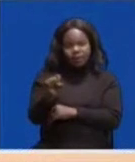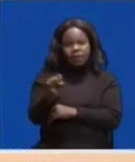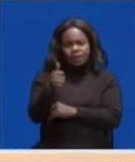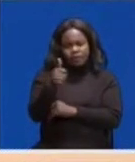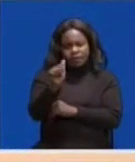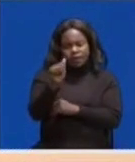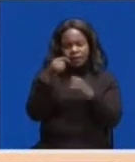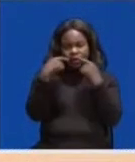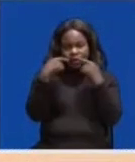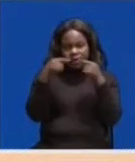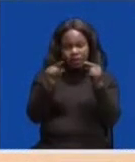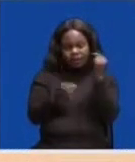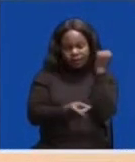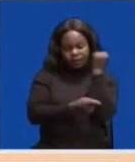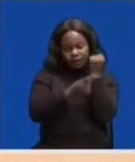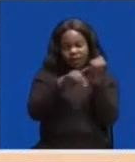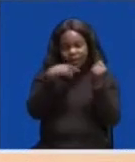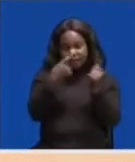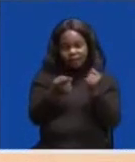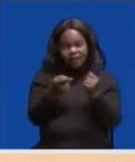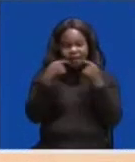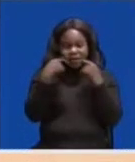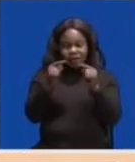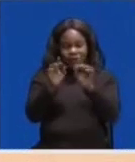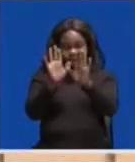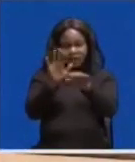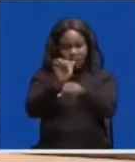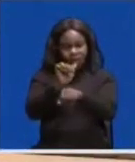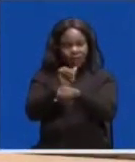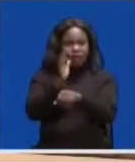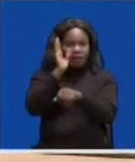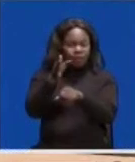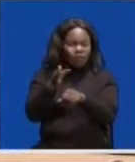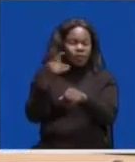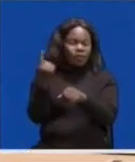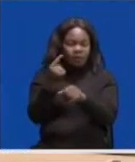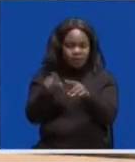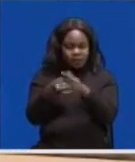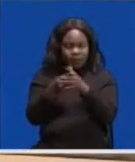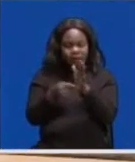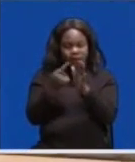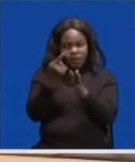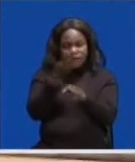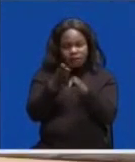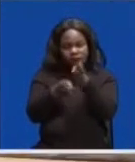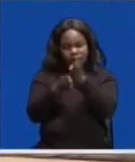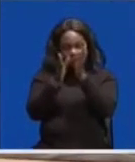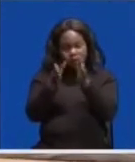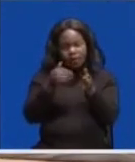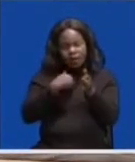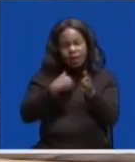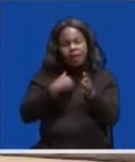Mlenga has announced the development, saying the notice of suspension of works will only be lifted once the contractor has